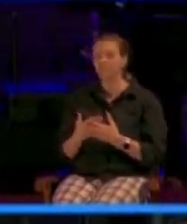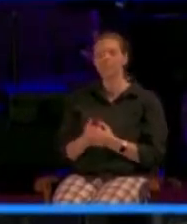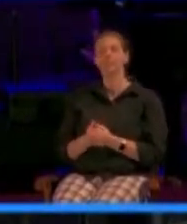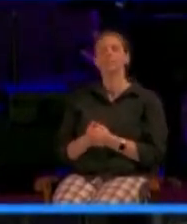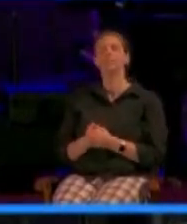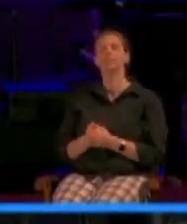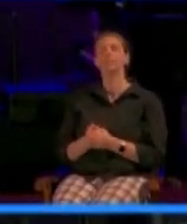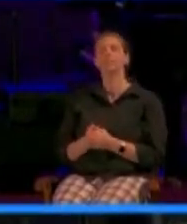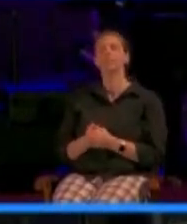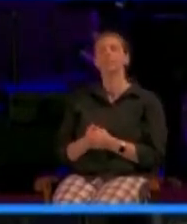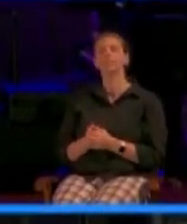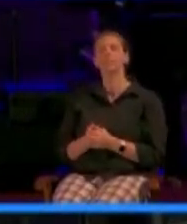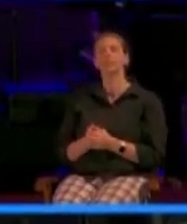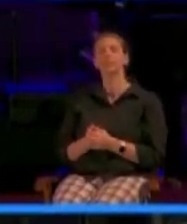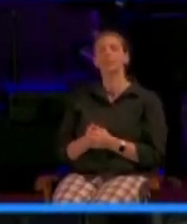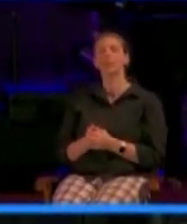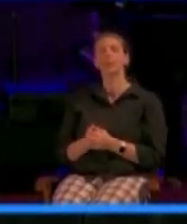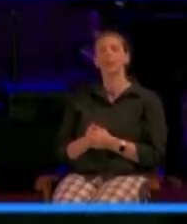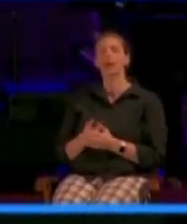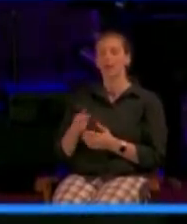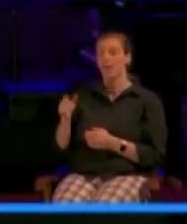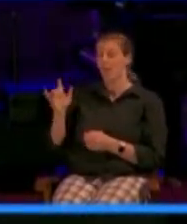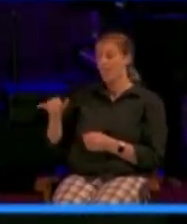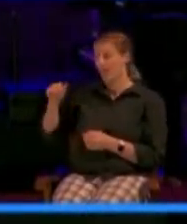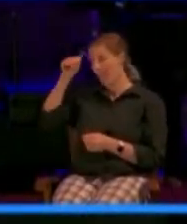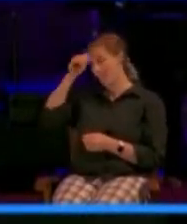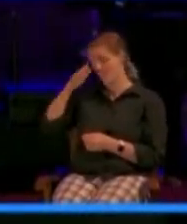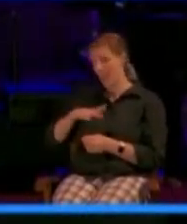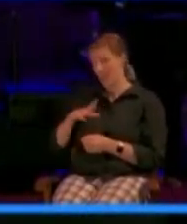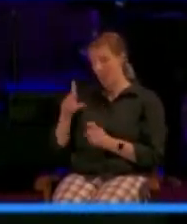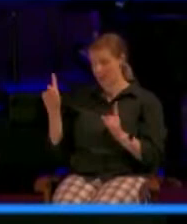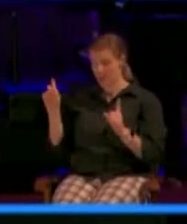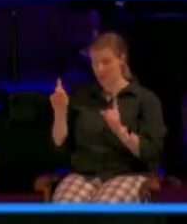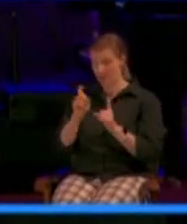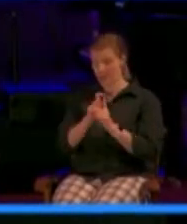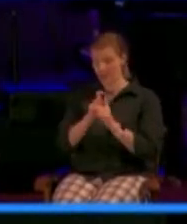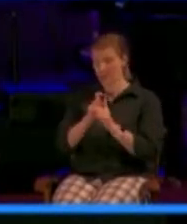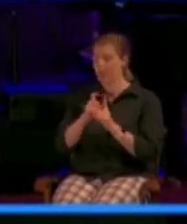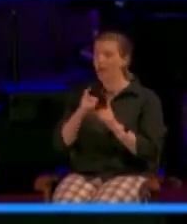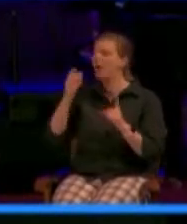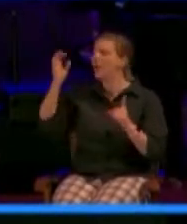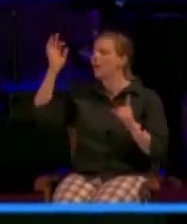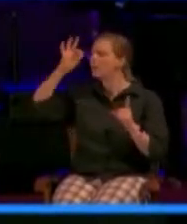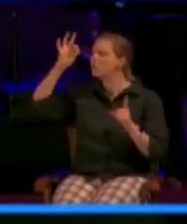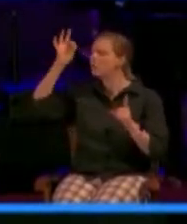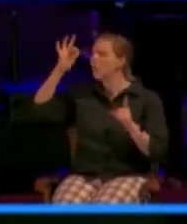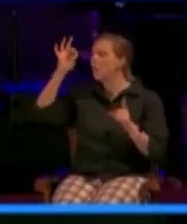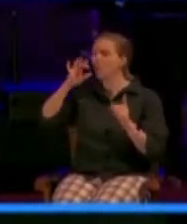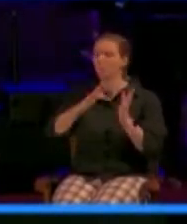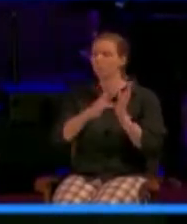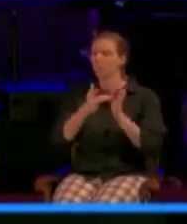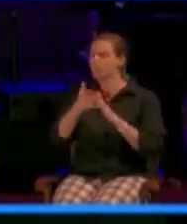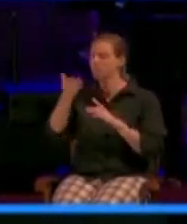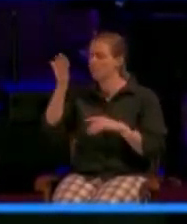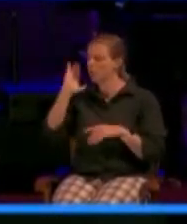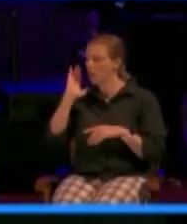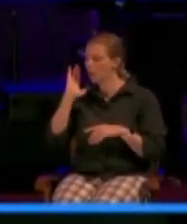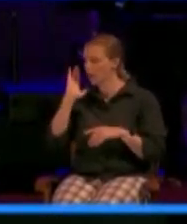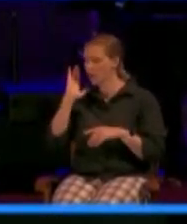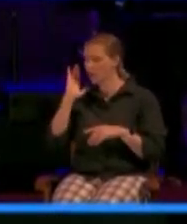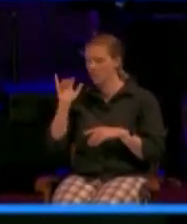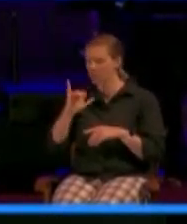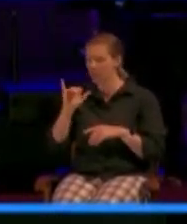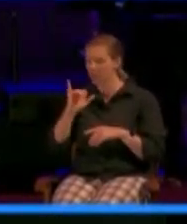believes Jesus is God, because that's what Jesus goes on to say. Jesus goes on to say, quoting what now we know